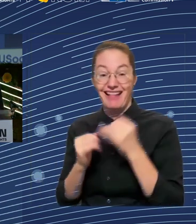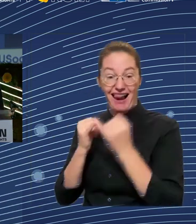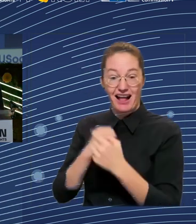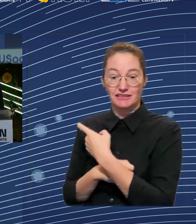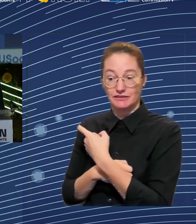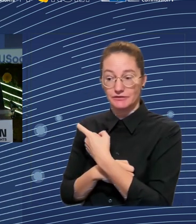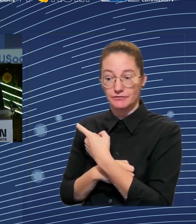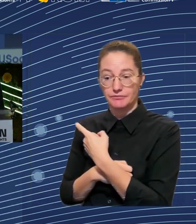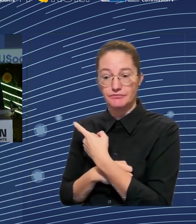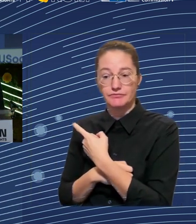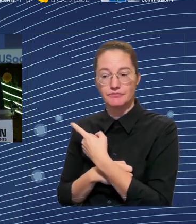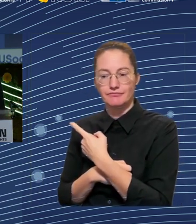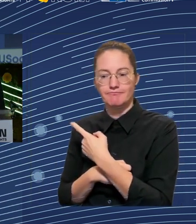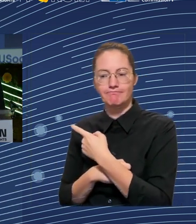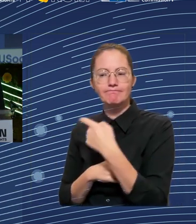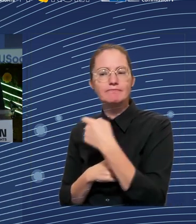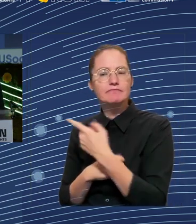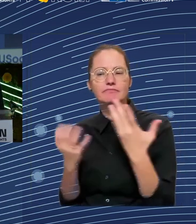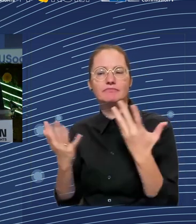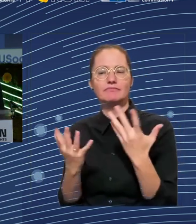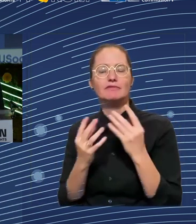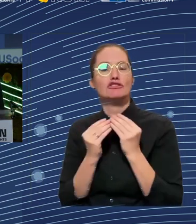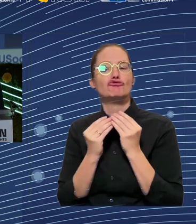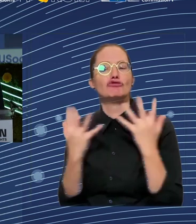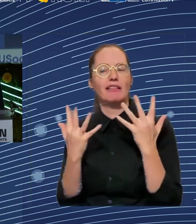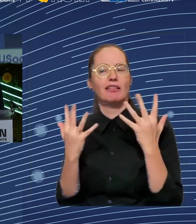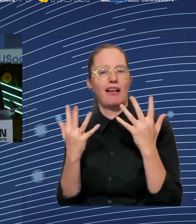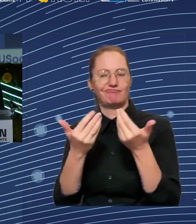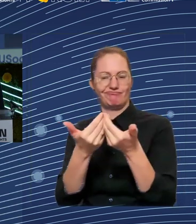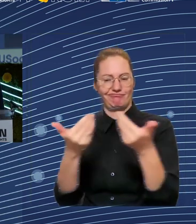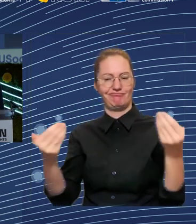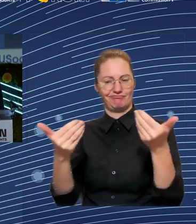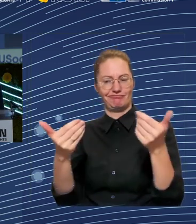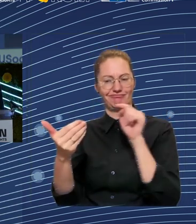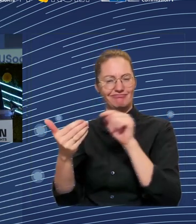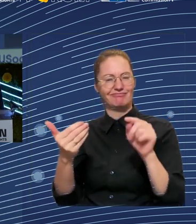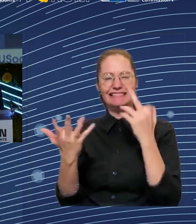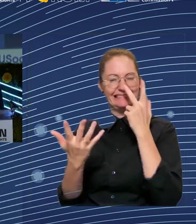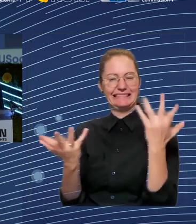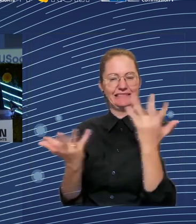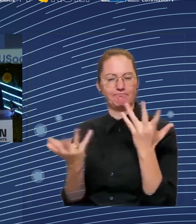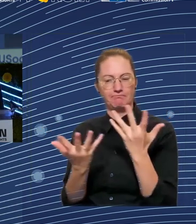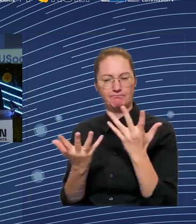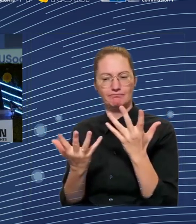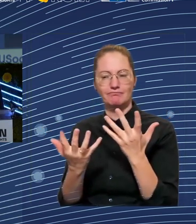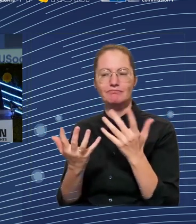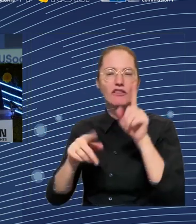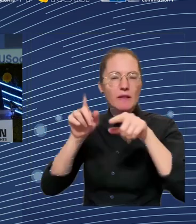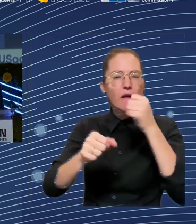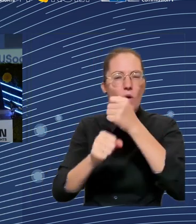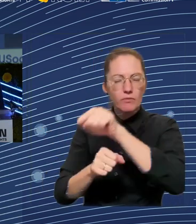gaps, which I illuminated on the slide before, into the individual components that contribute to them that we could capture through